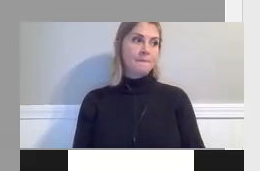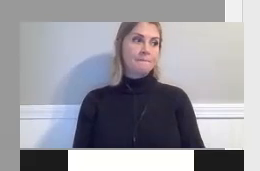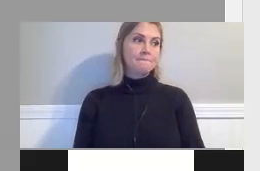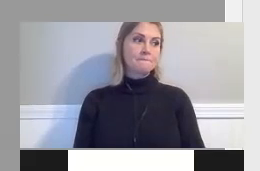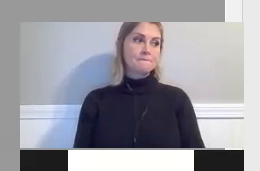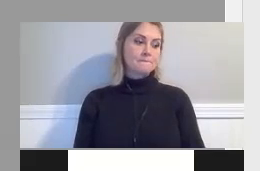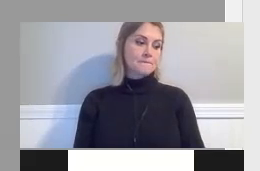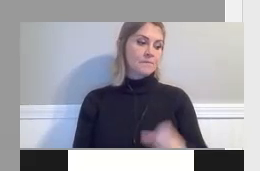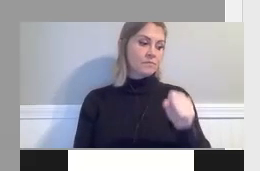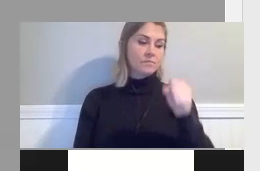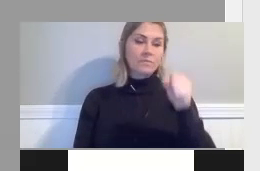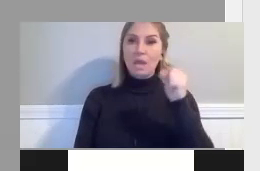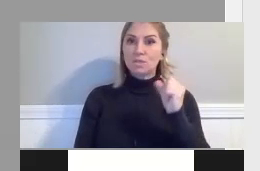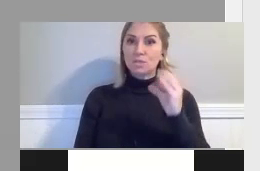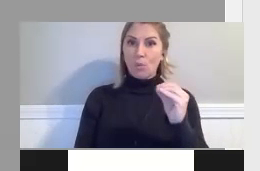So